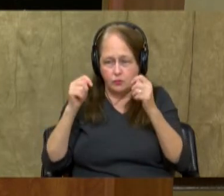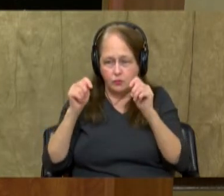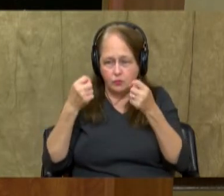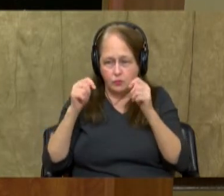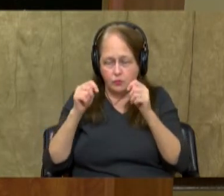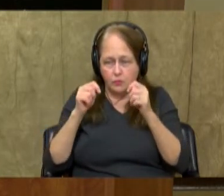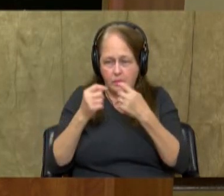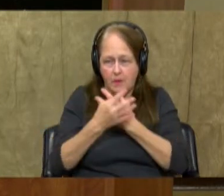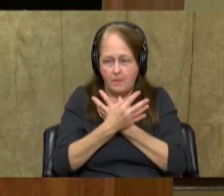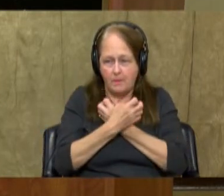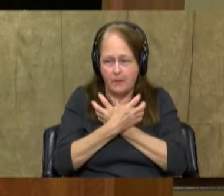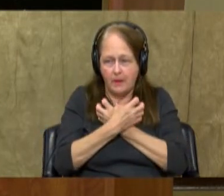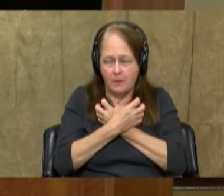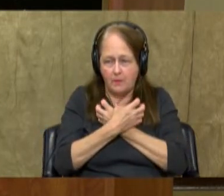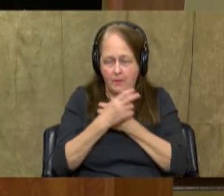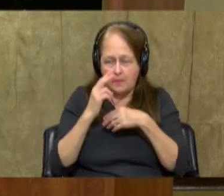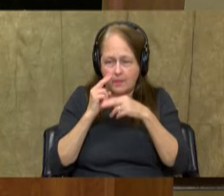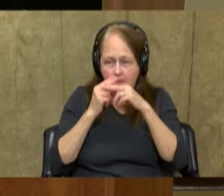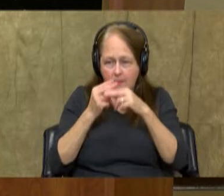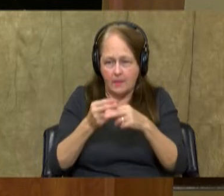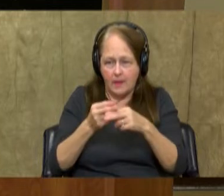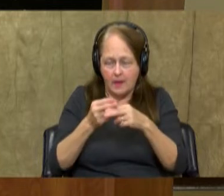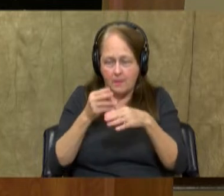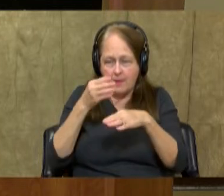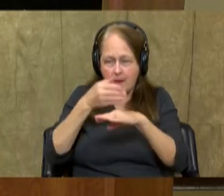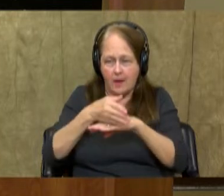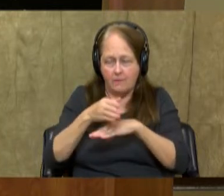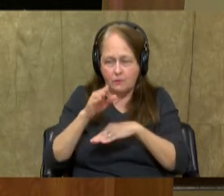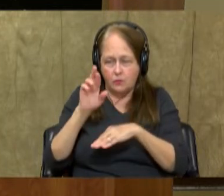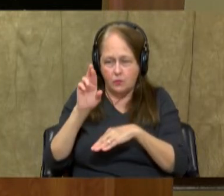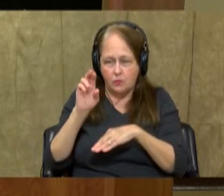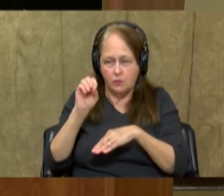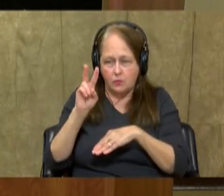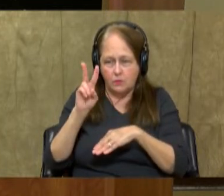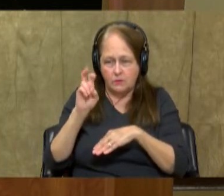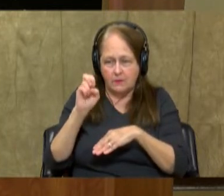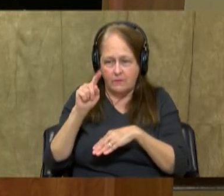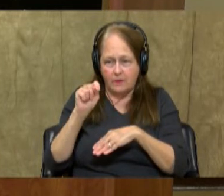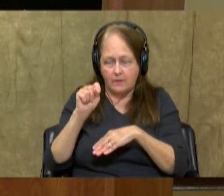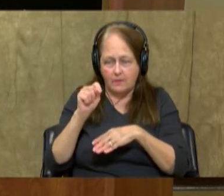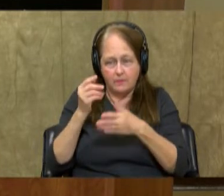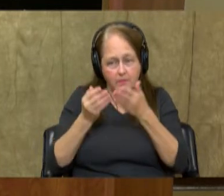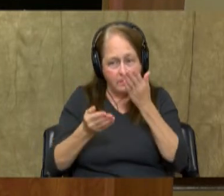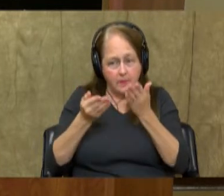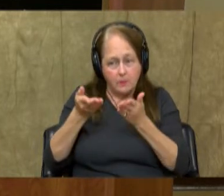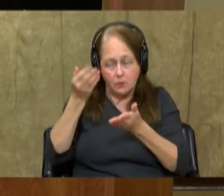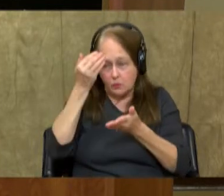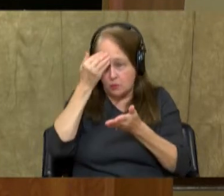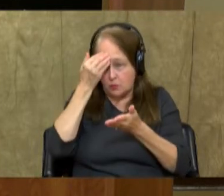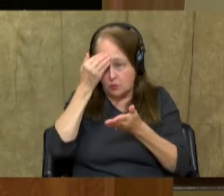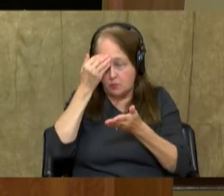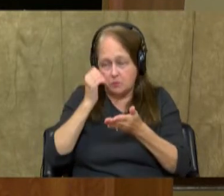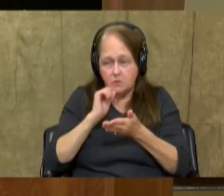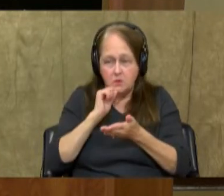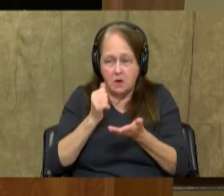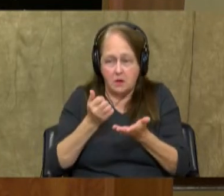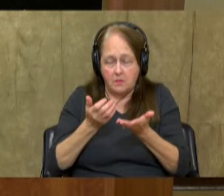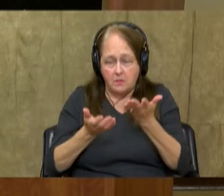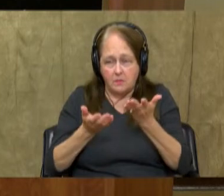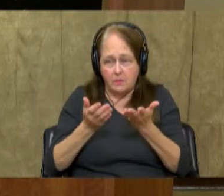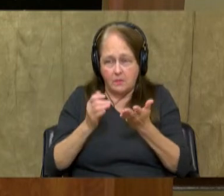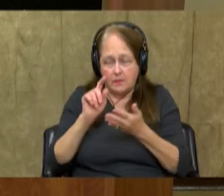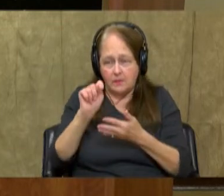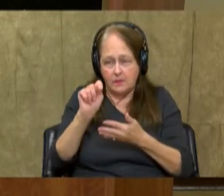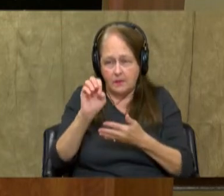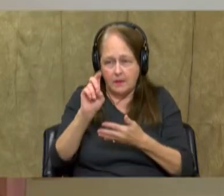the teddy bear, was named after Roosevelt. Now, some of you may know and you may not. There's a teddy